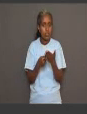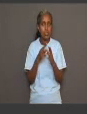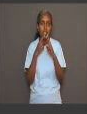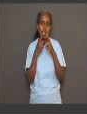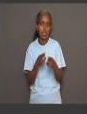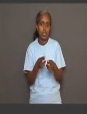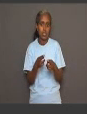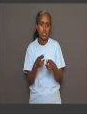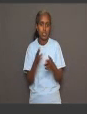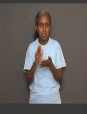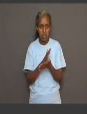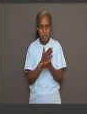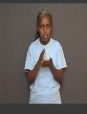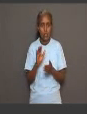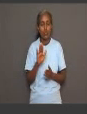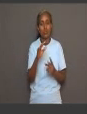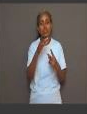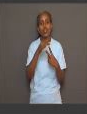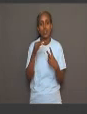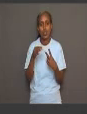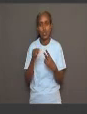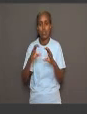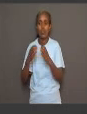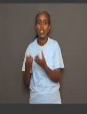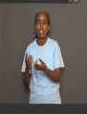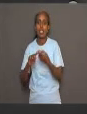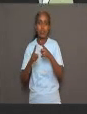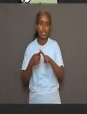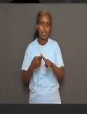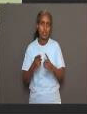answers, share your choices with a classmate.